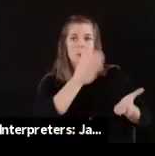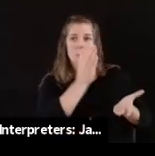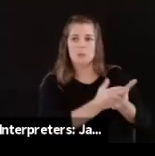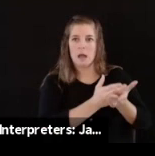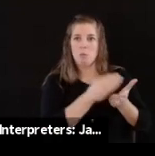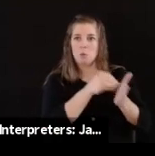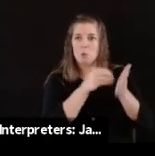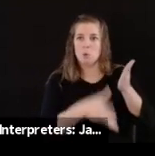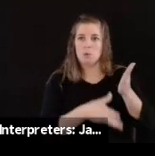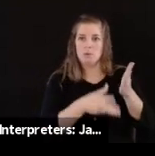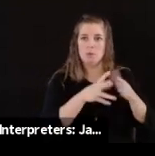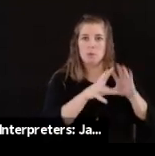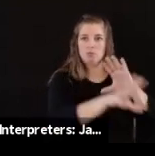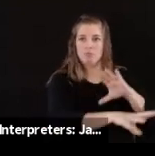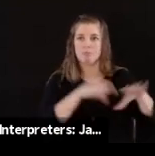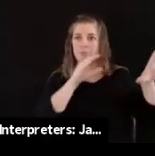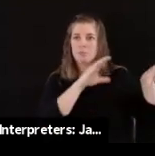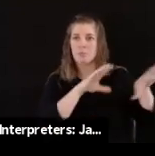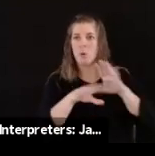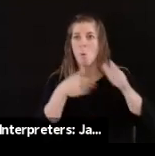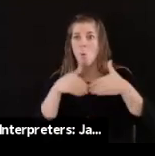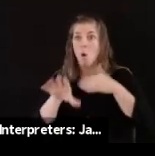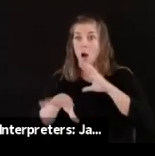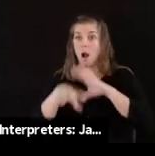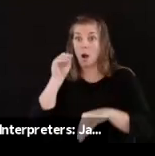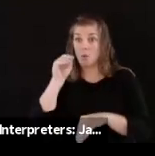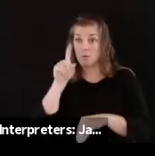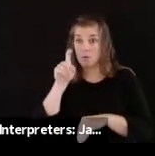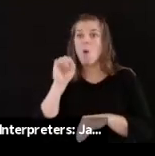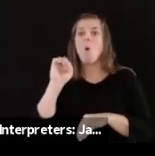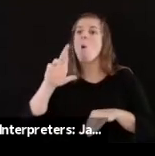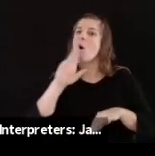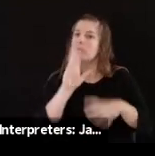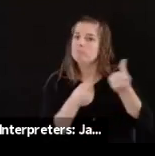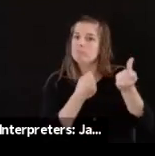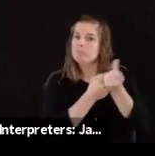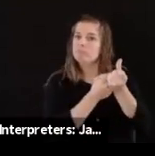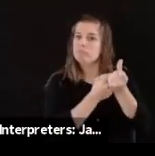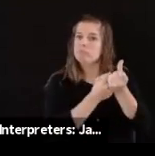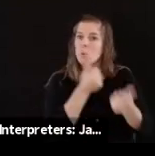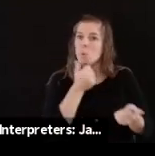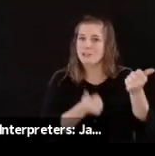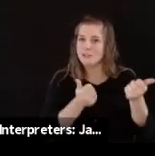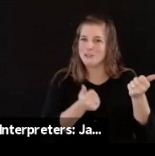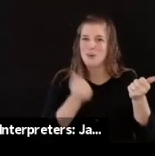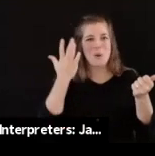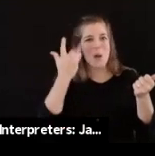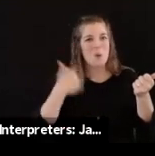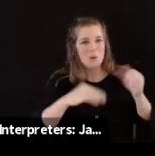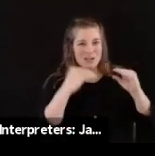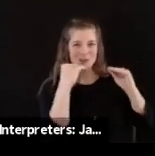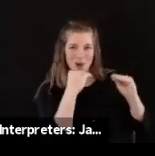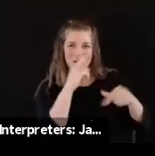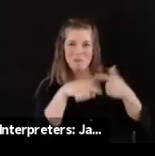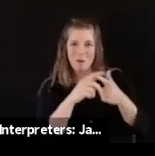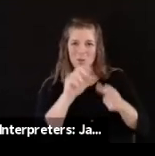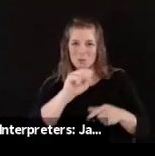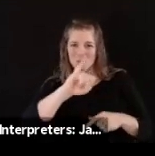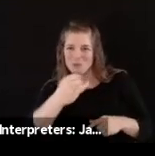we support them as they put into practice the principles of social justice that we had taught them about since their 9th grade